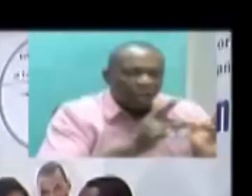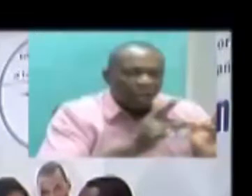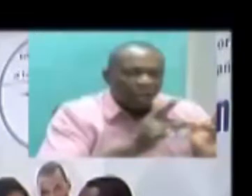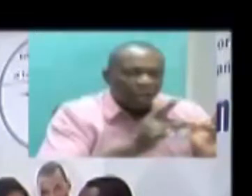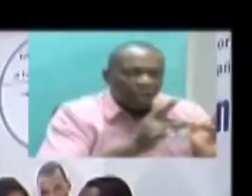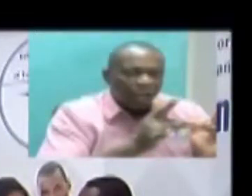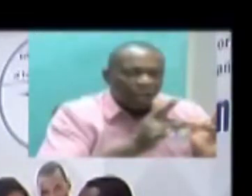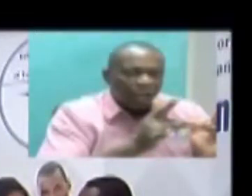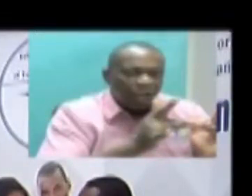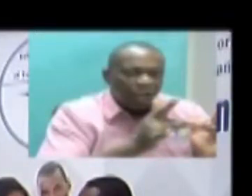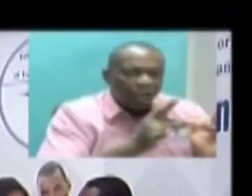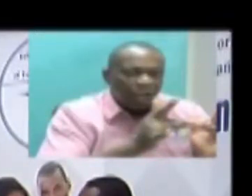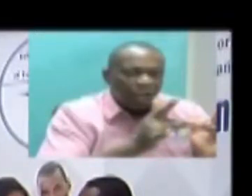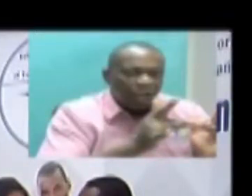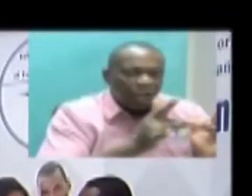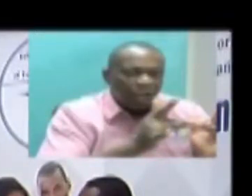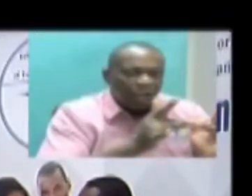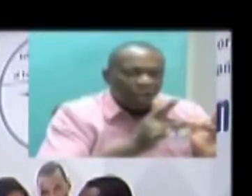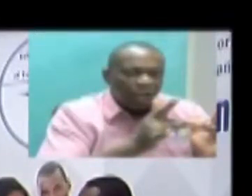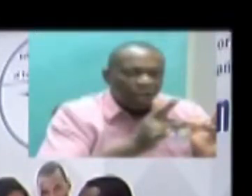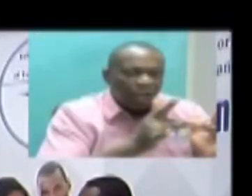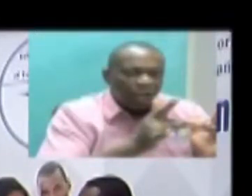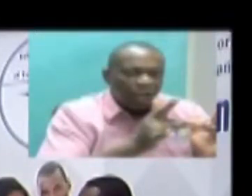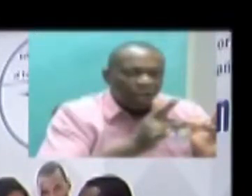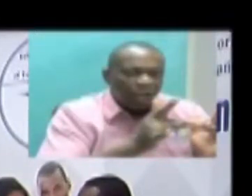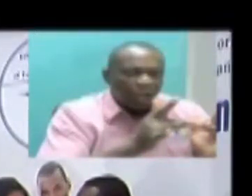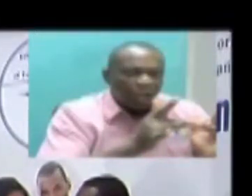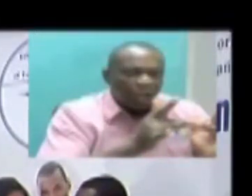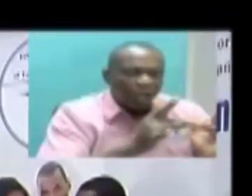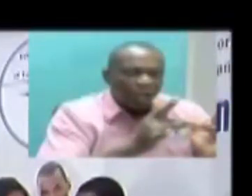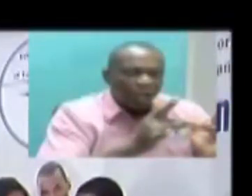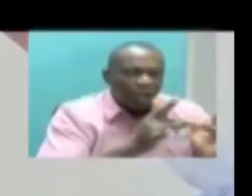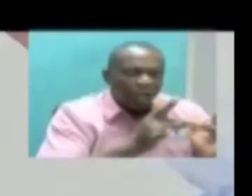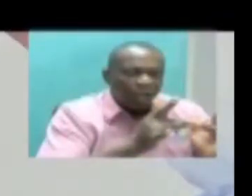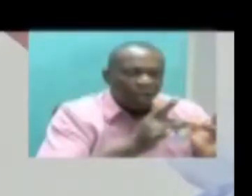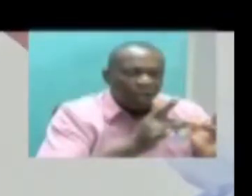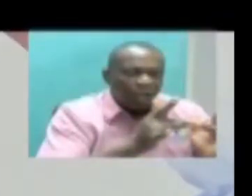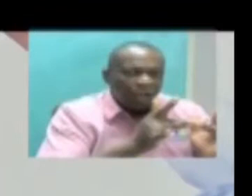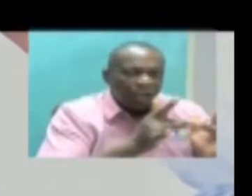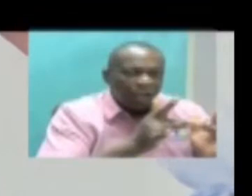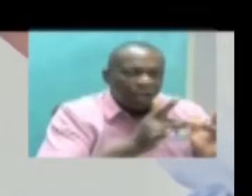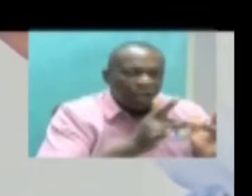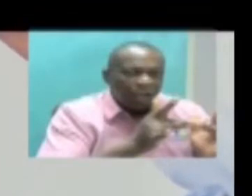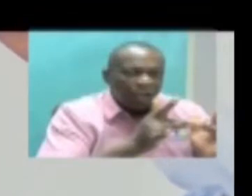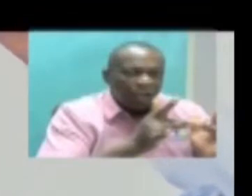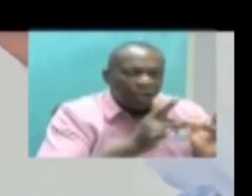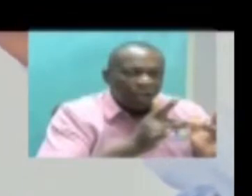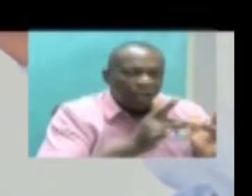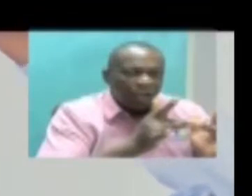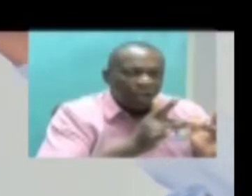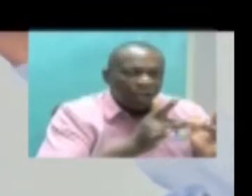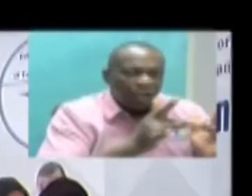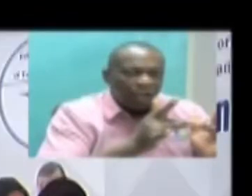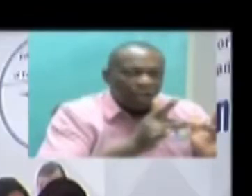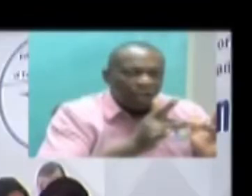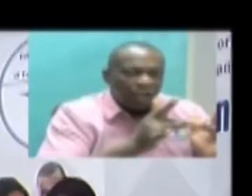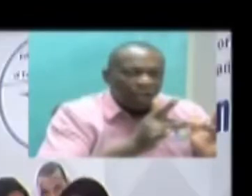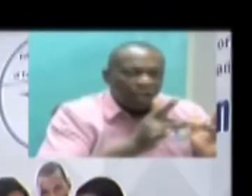that parent in the virtual world. Thank you. Daniel, I'm going to jump straight over to you. I realize